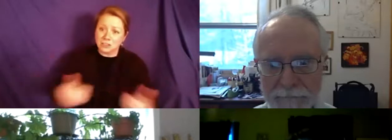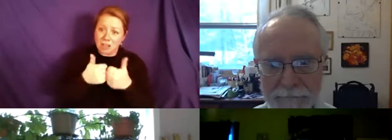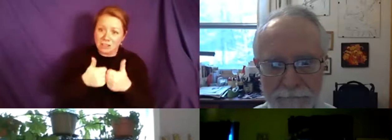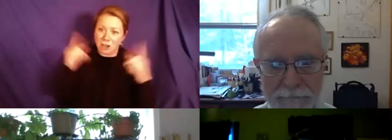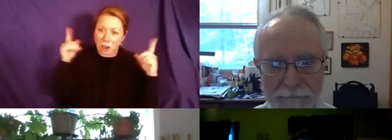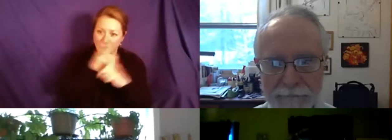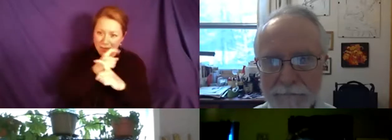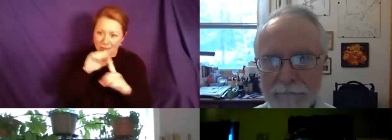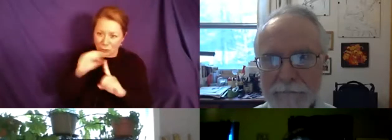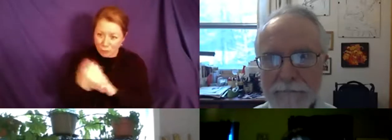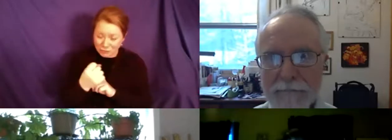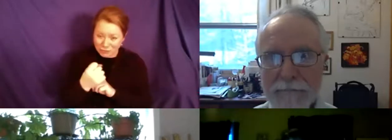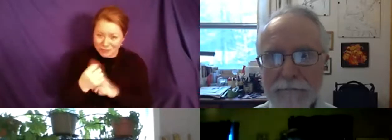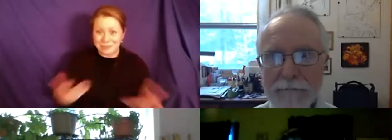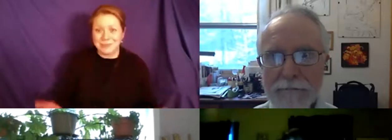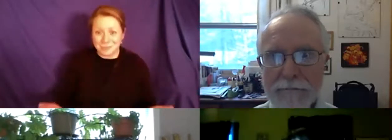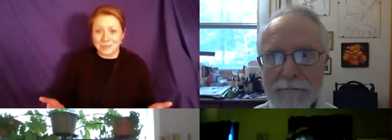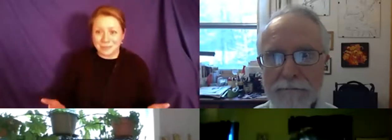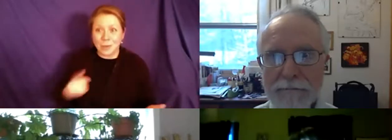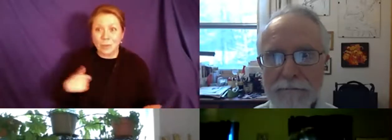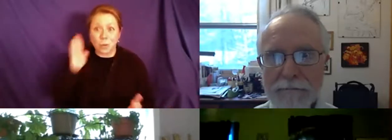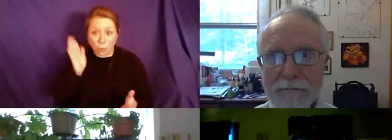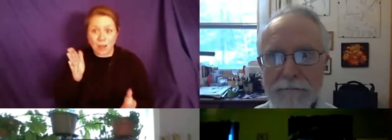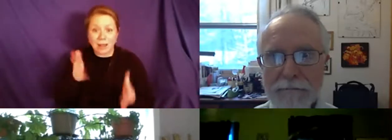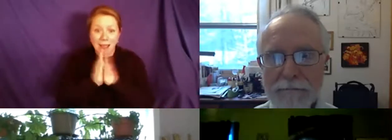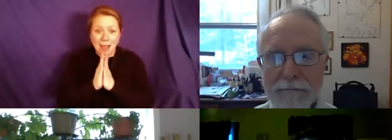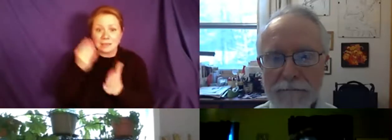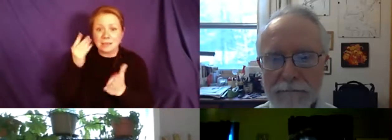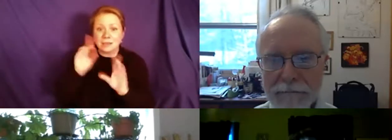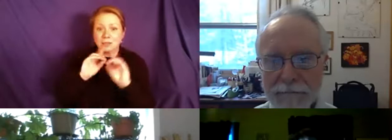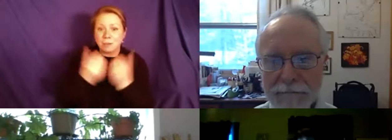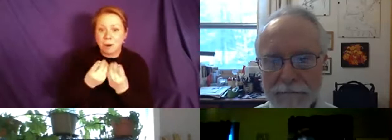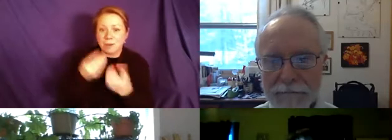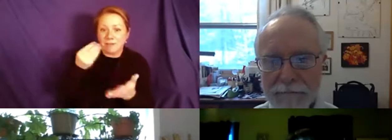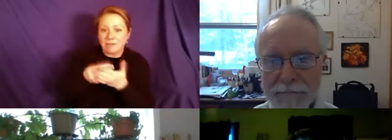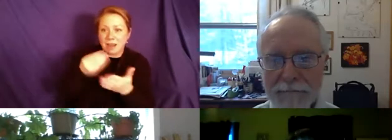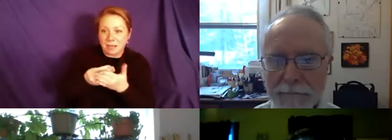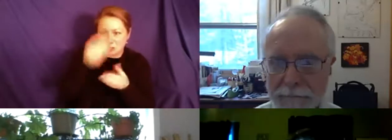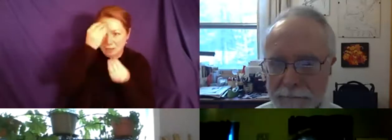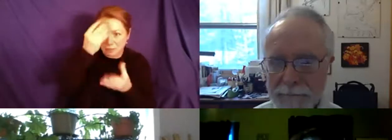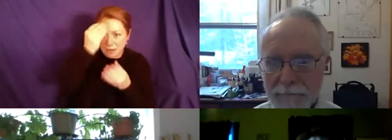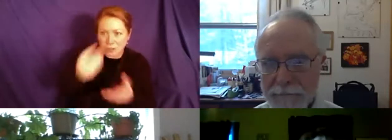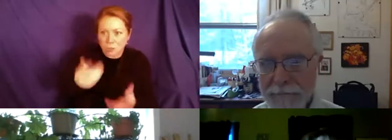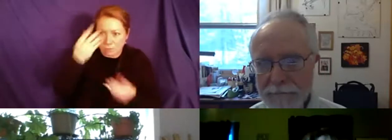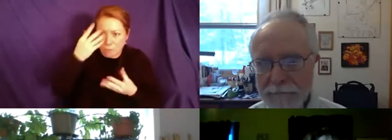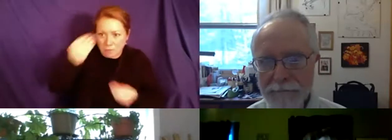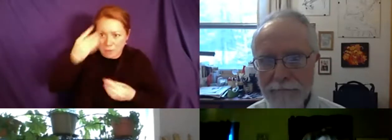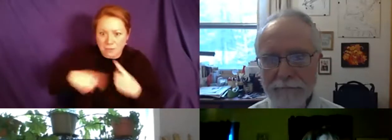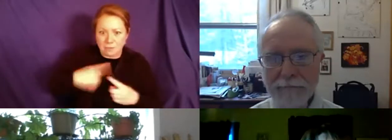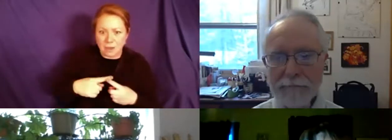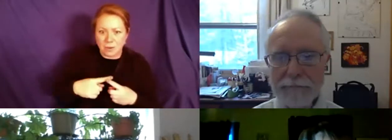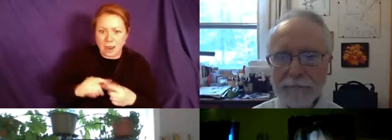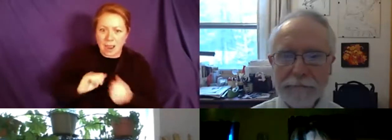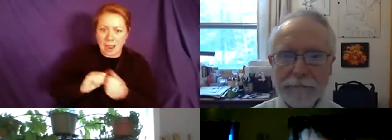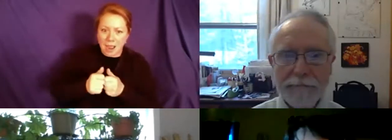complicated situation. And I think we are going to be asking the Department of Financial Regulation to bring us more information about how are